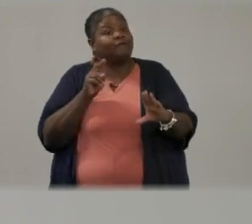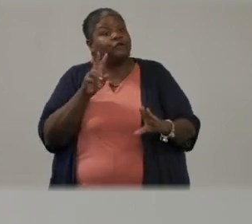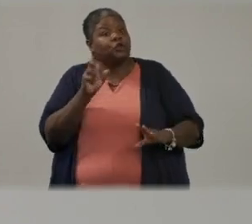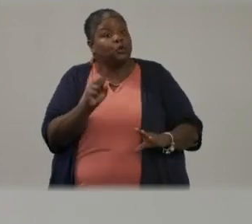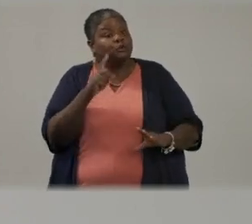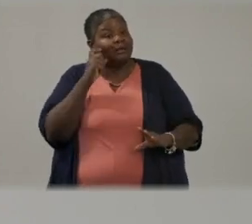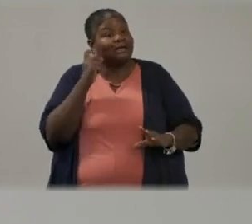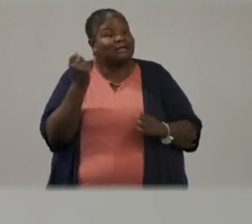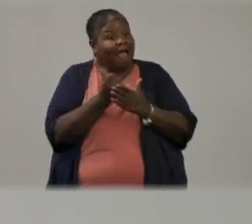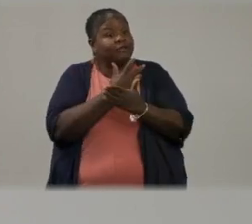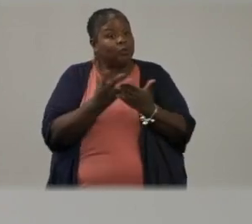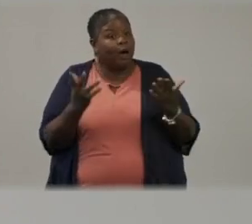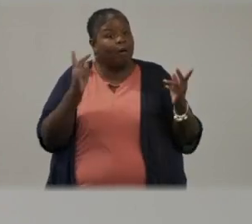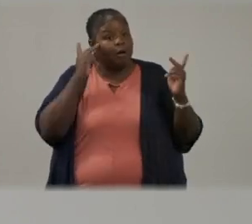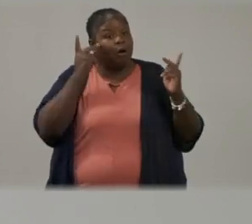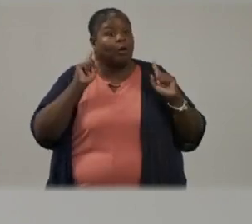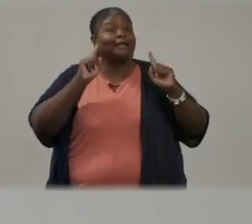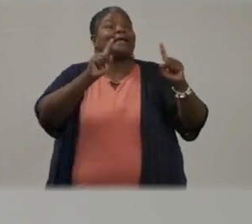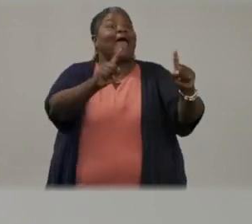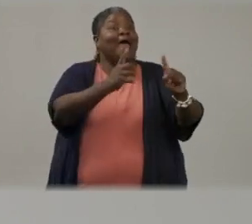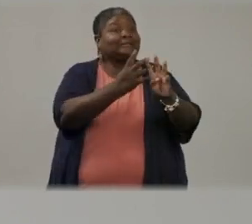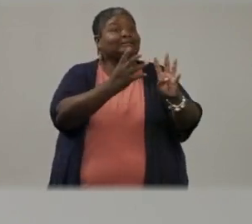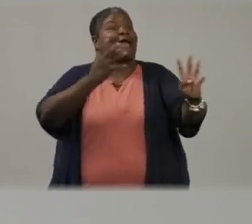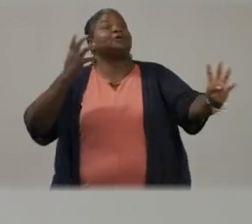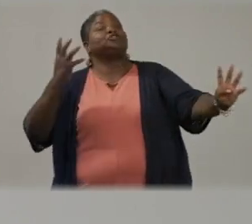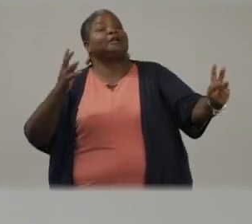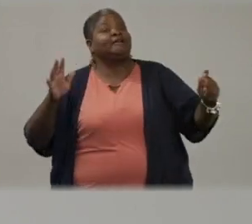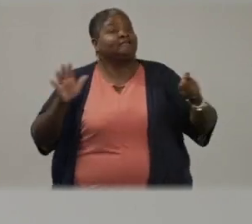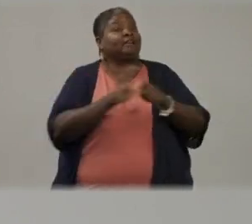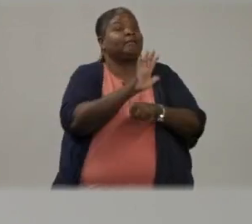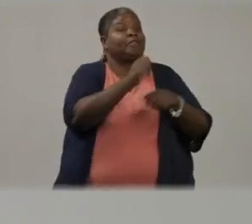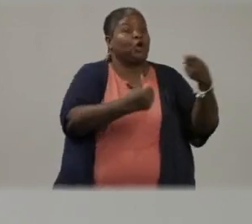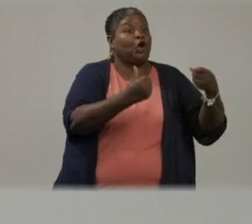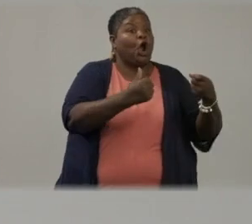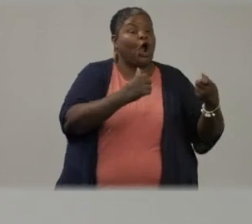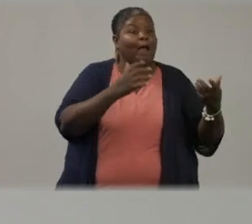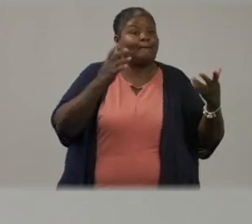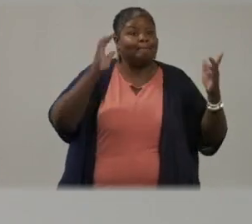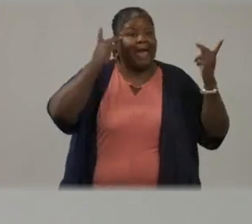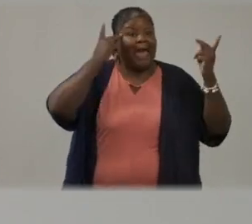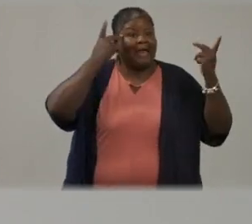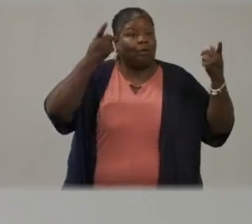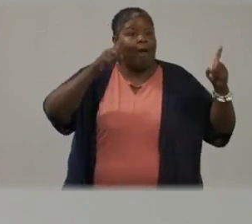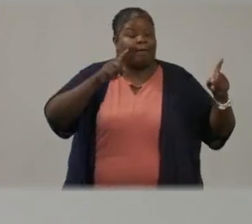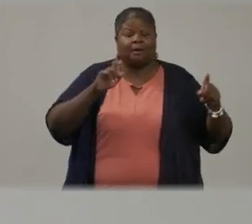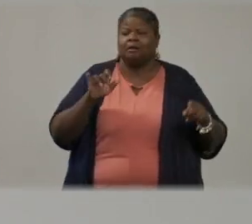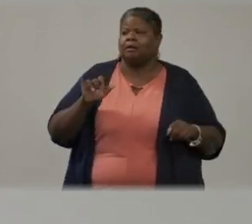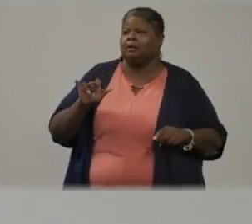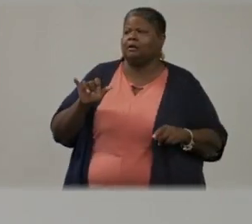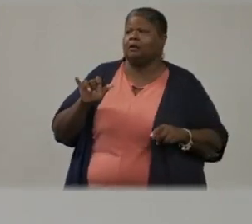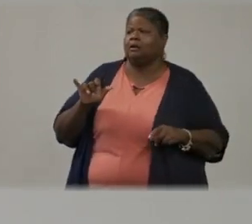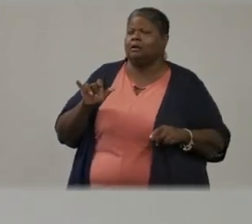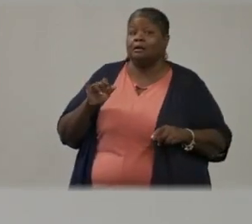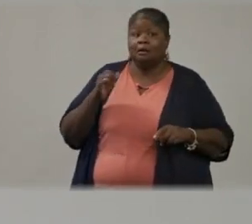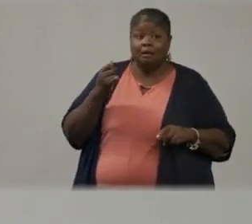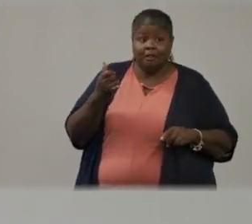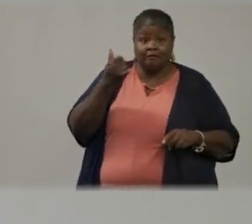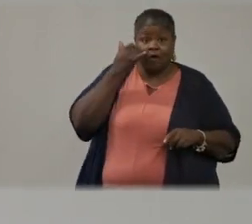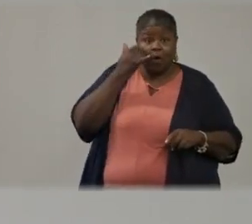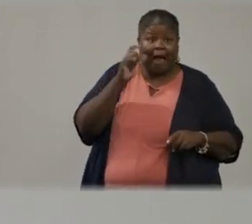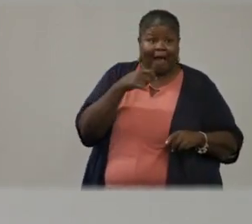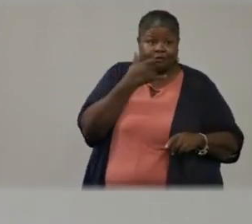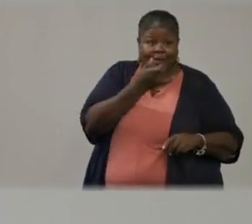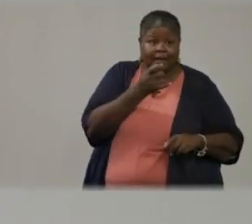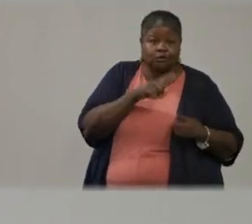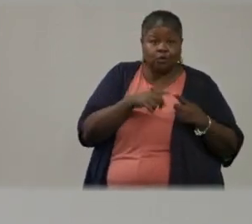Because then everyone is going to go to the gas station and fill up their car, and it's going to create mass panic. Well, imagine the phone call I have to make to